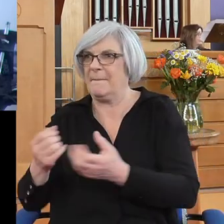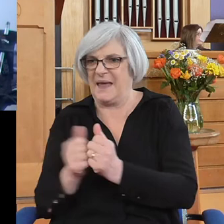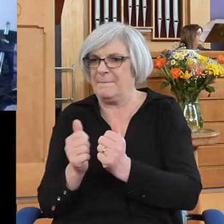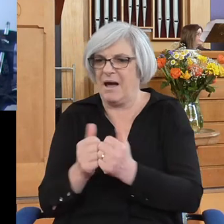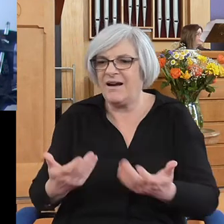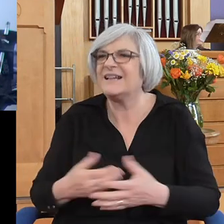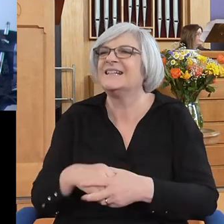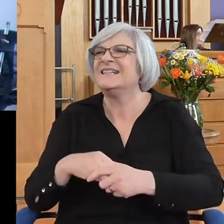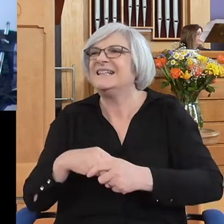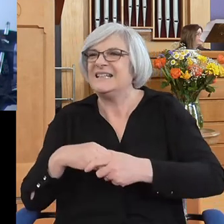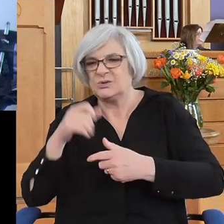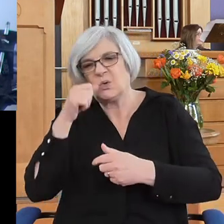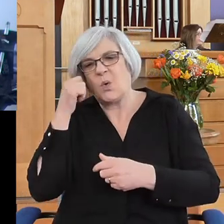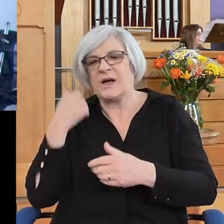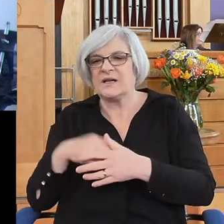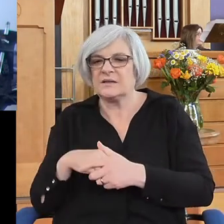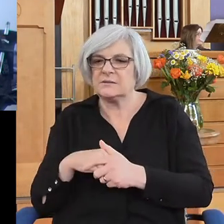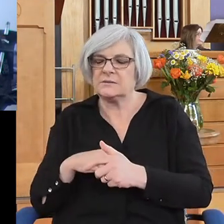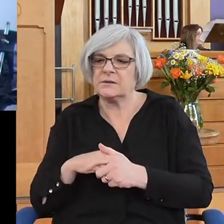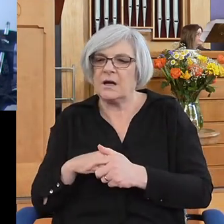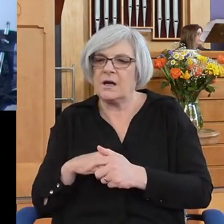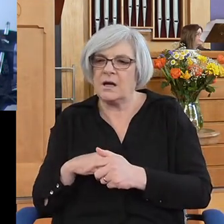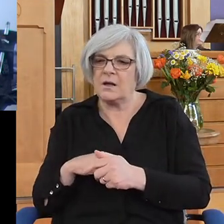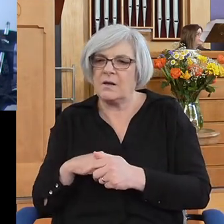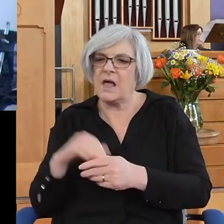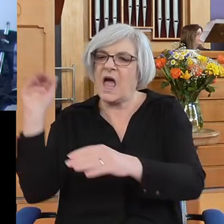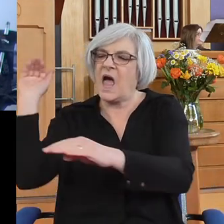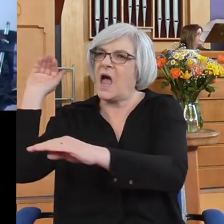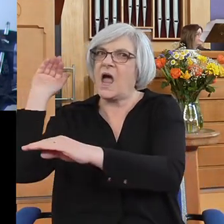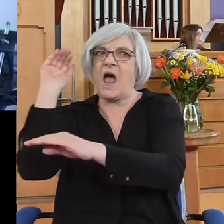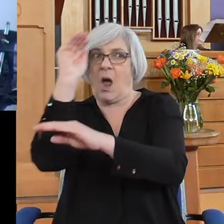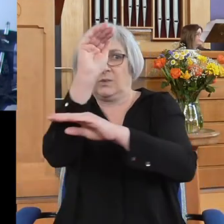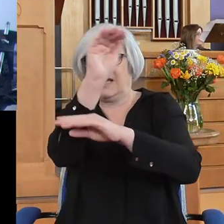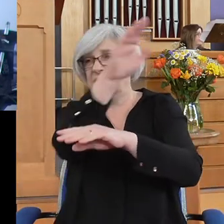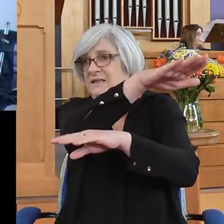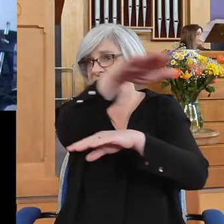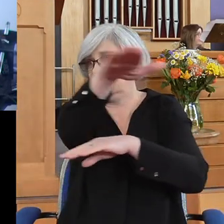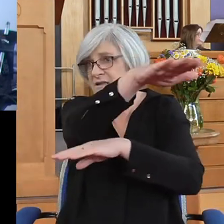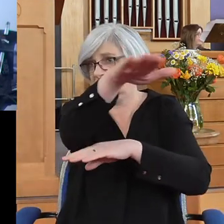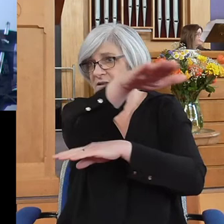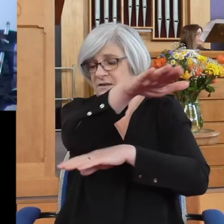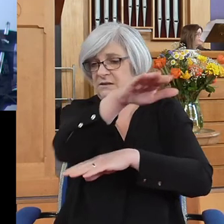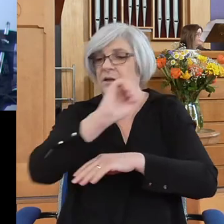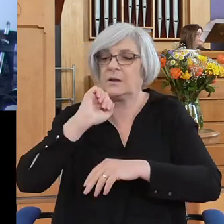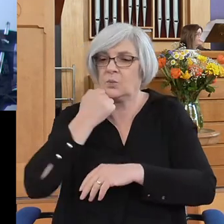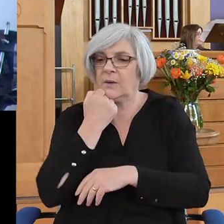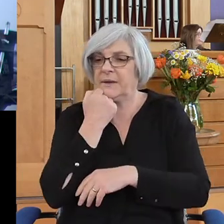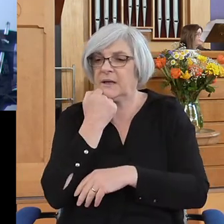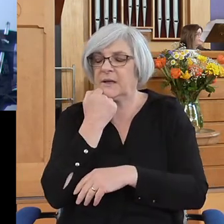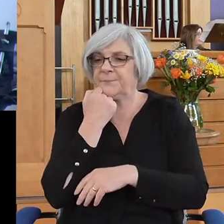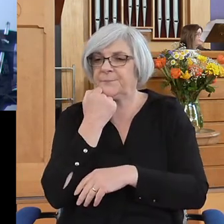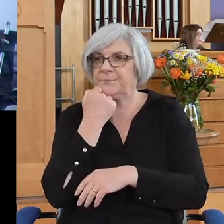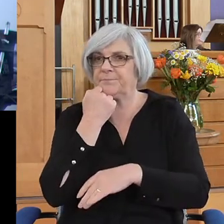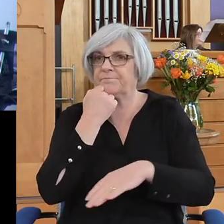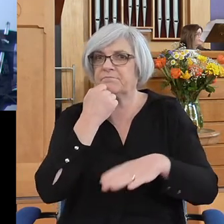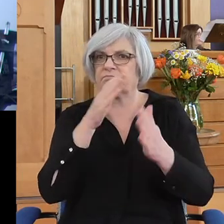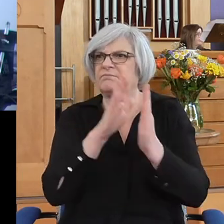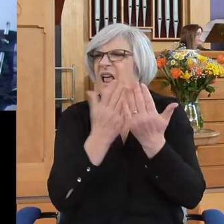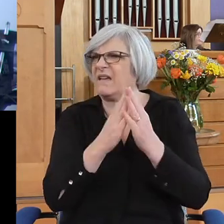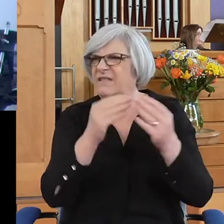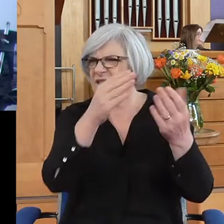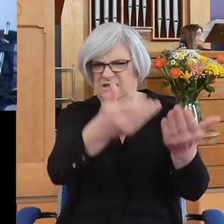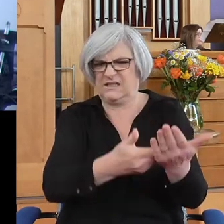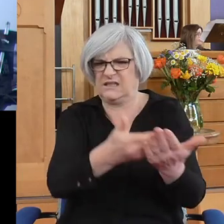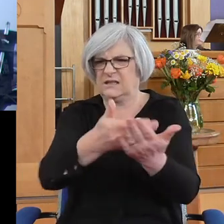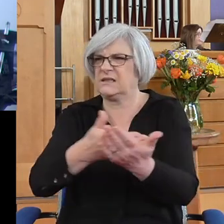Yes, the Holy Week services. Now, outside on the vestibule, there are some things that